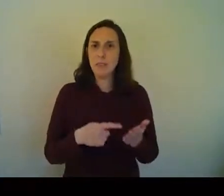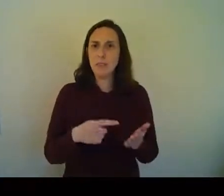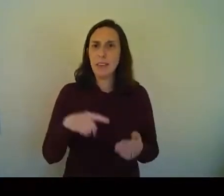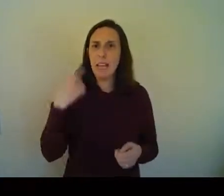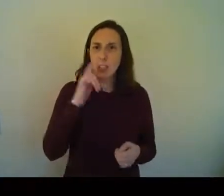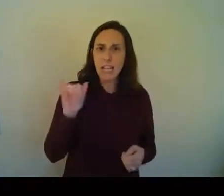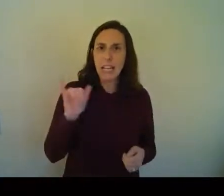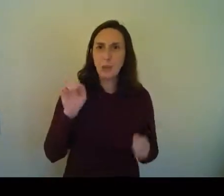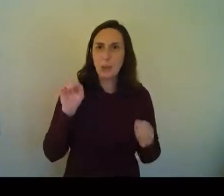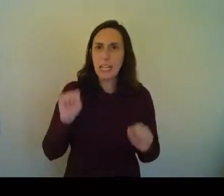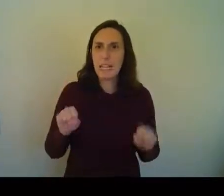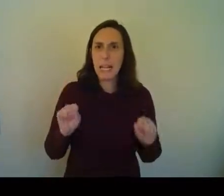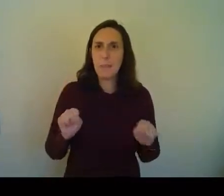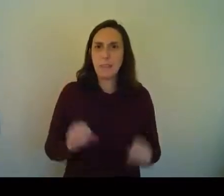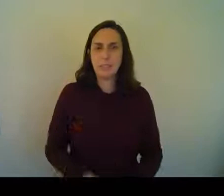mean.